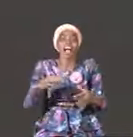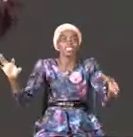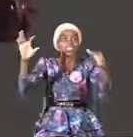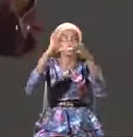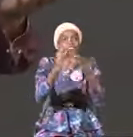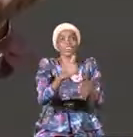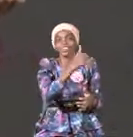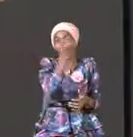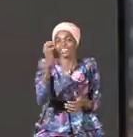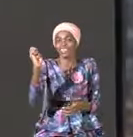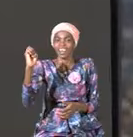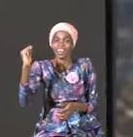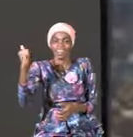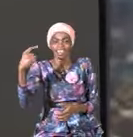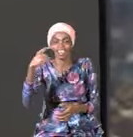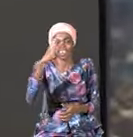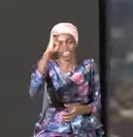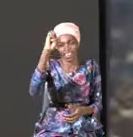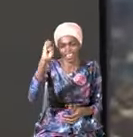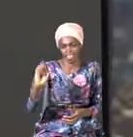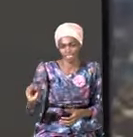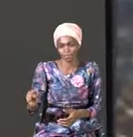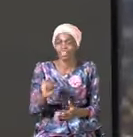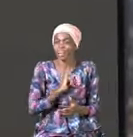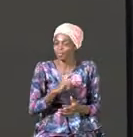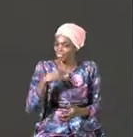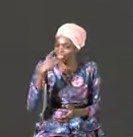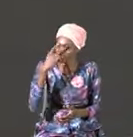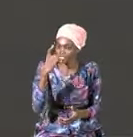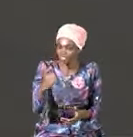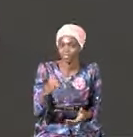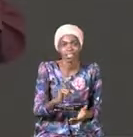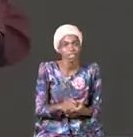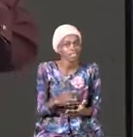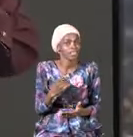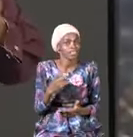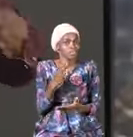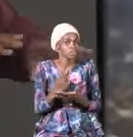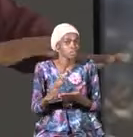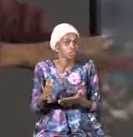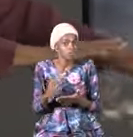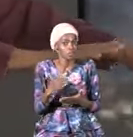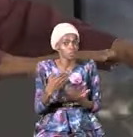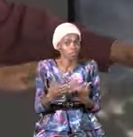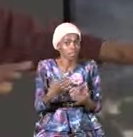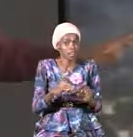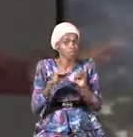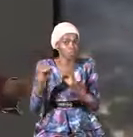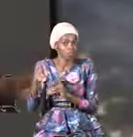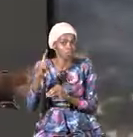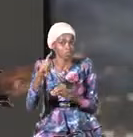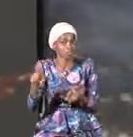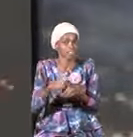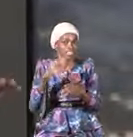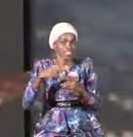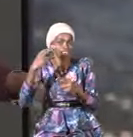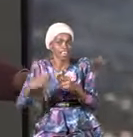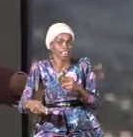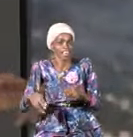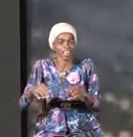eagles. I'm telling you that somebody might have put you like that egg among the people,